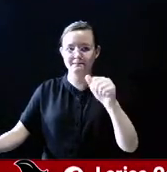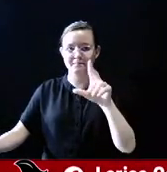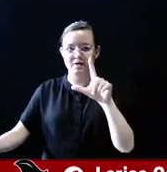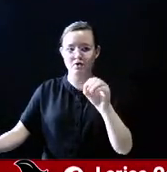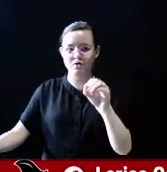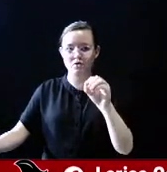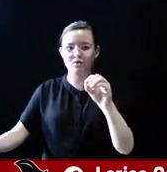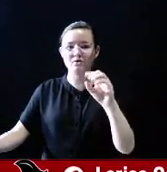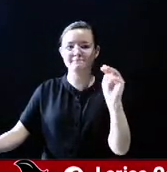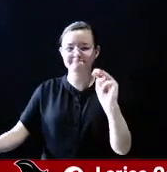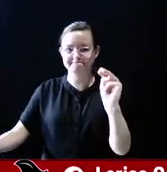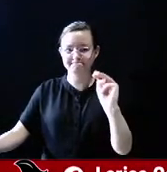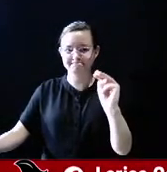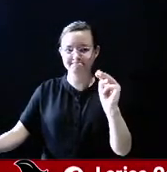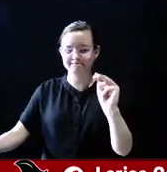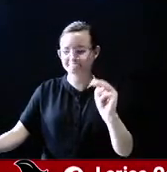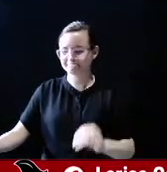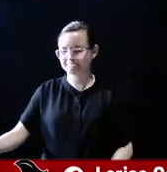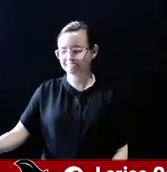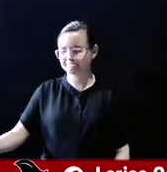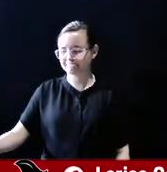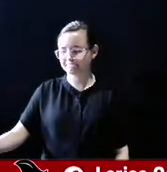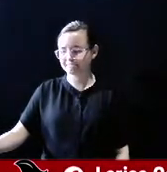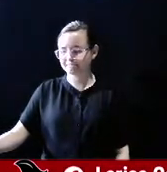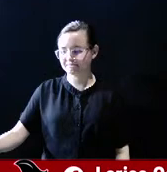Paulo Cesar Martinez.